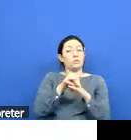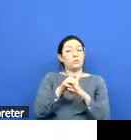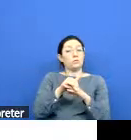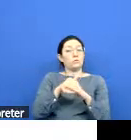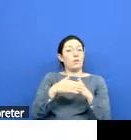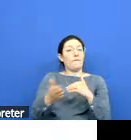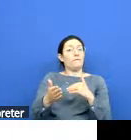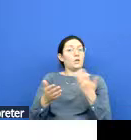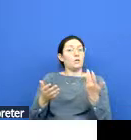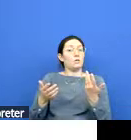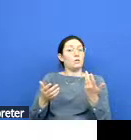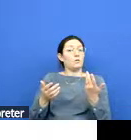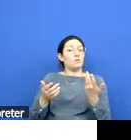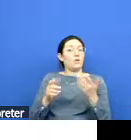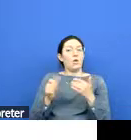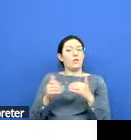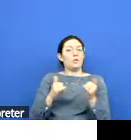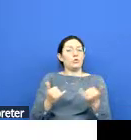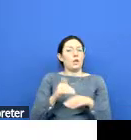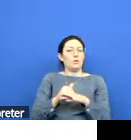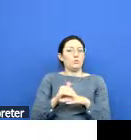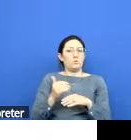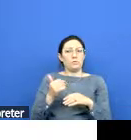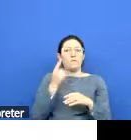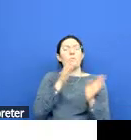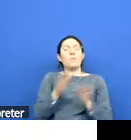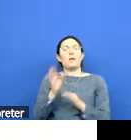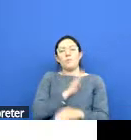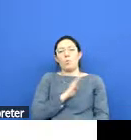public hearing for planning board?